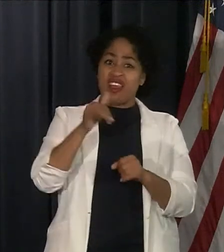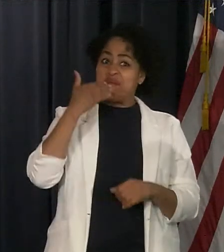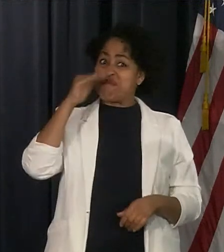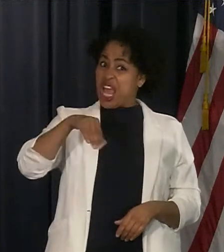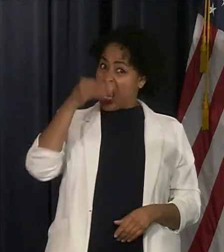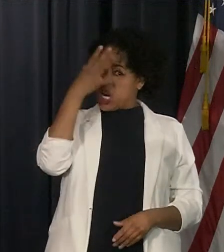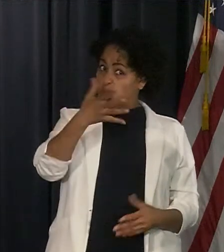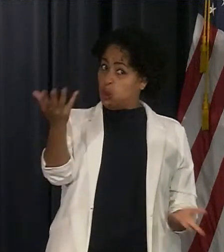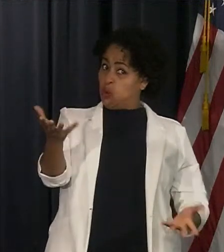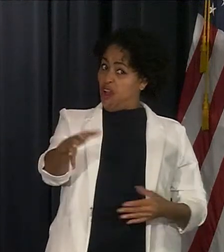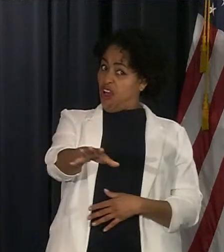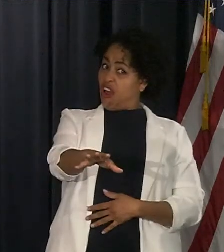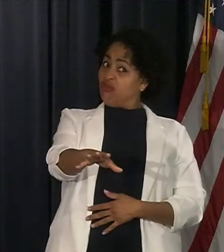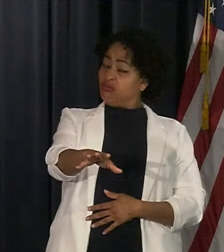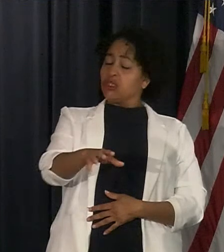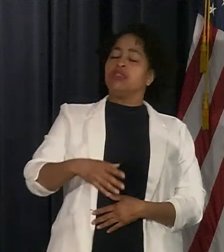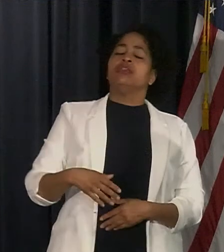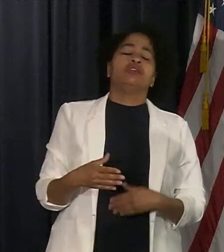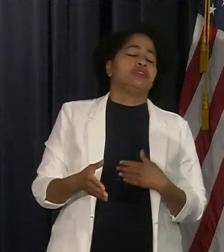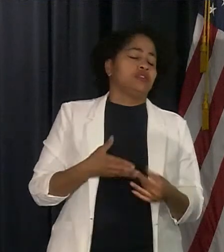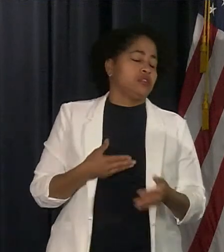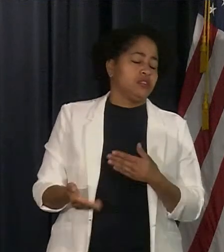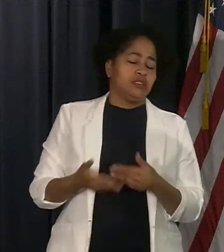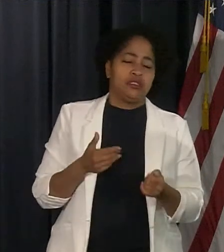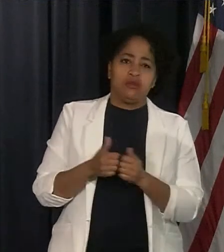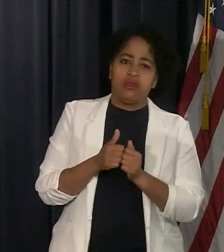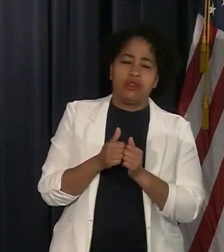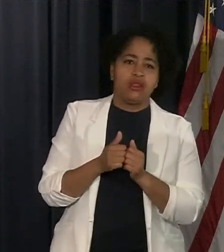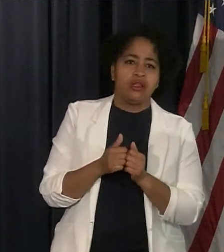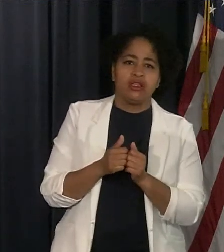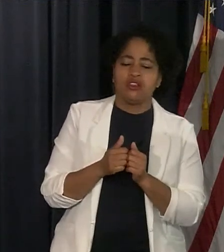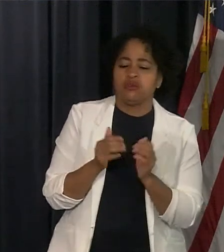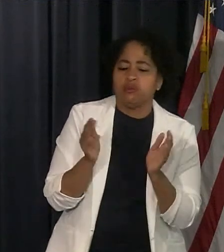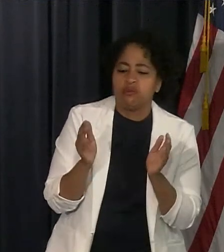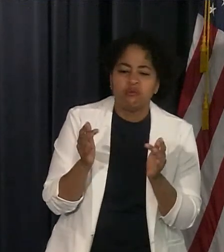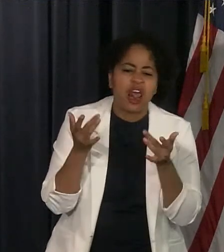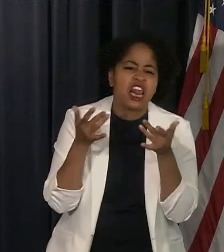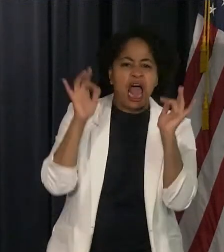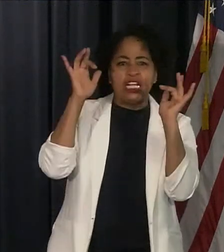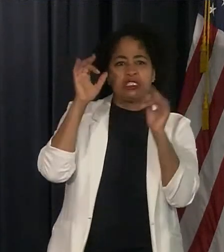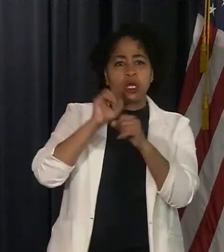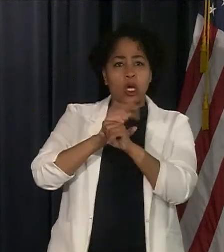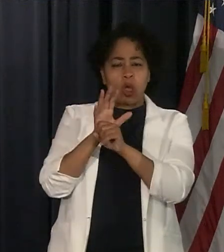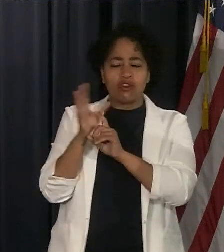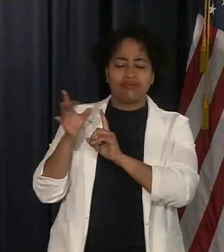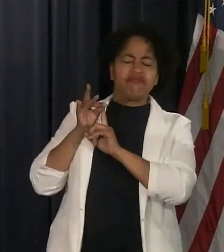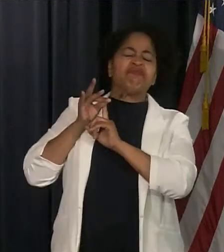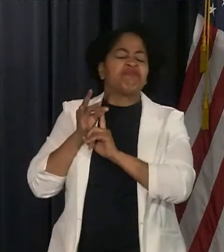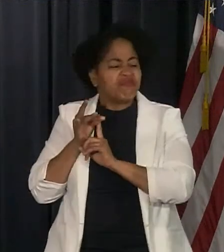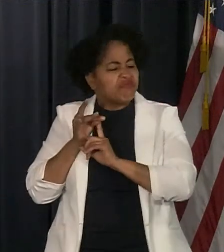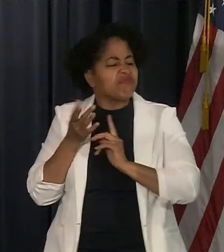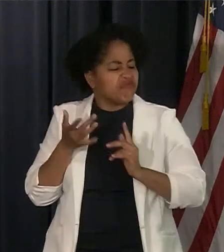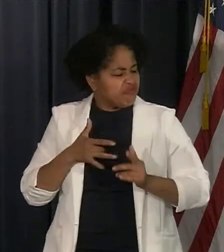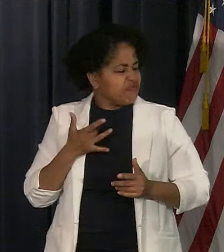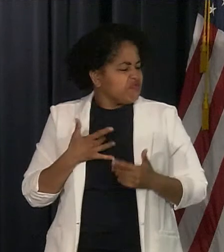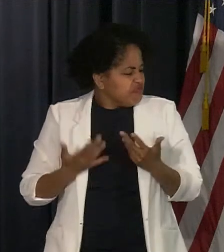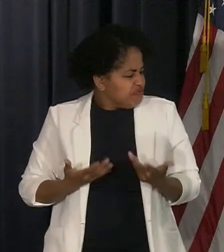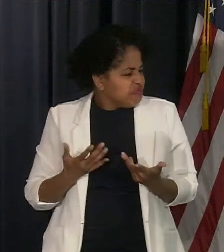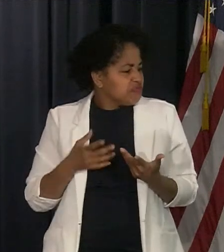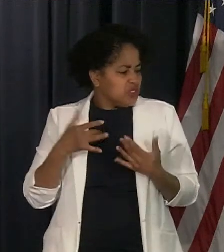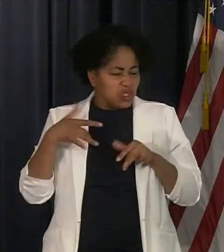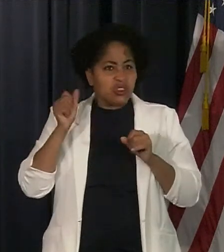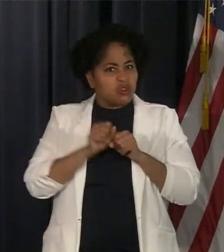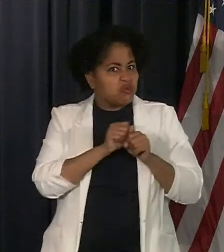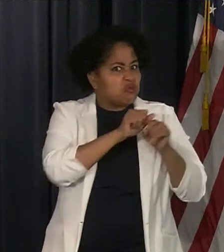news, is that even with a mild case of COVID, you have symptoms and you can transmit the disease to